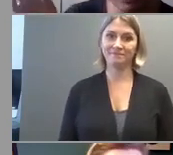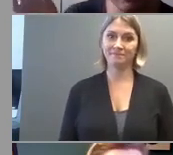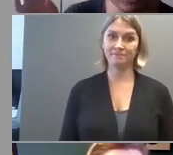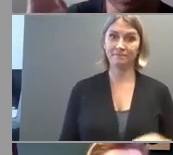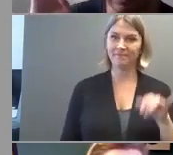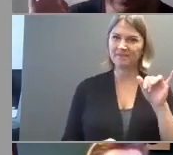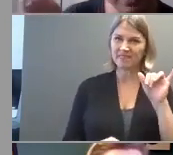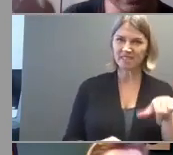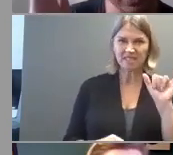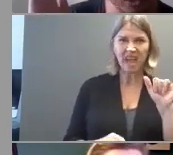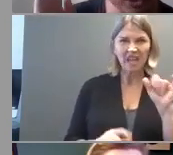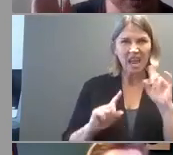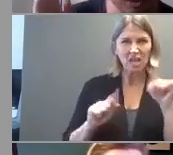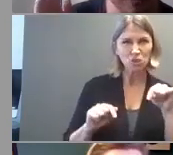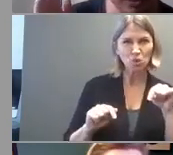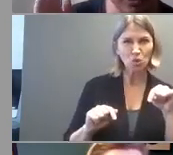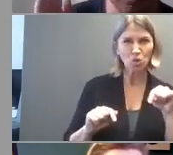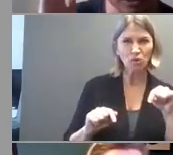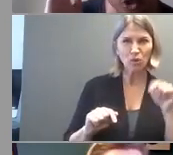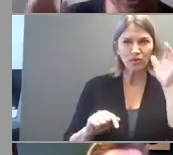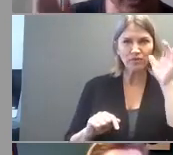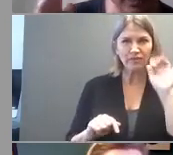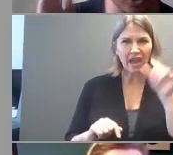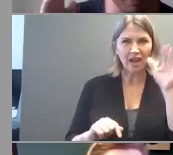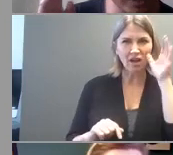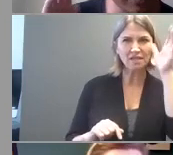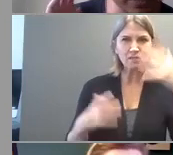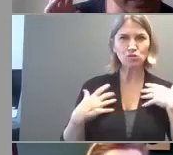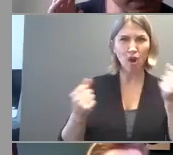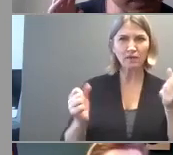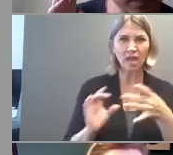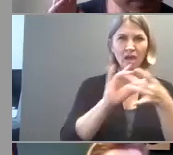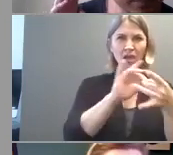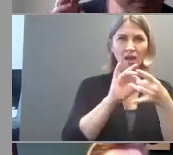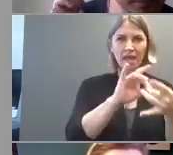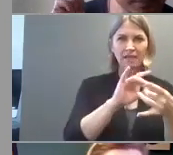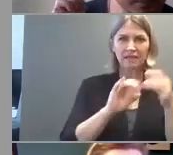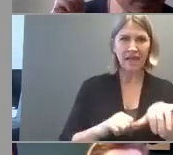Does the concept, so everyone else, does the concept of strongly connected components make sense?